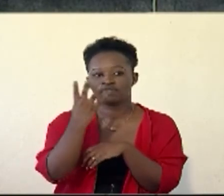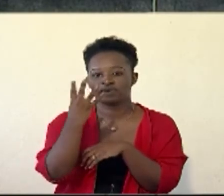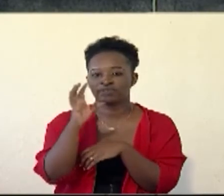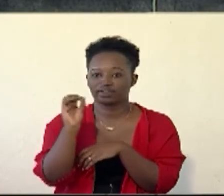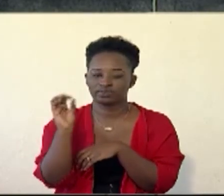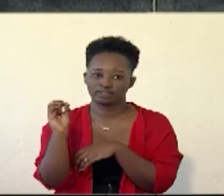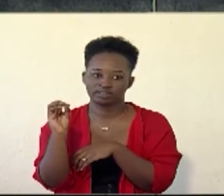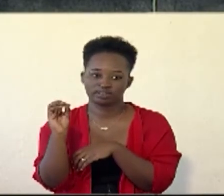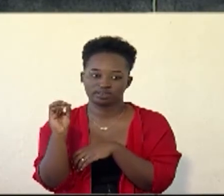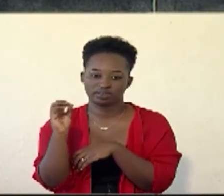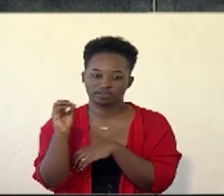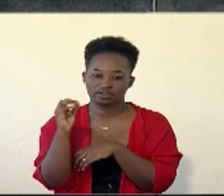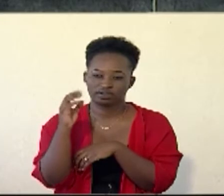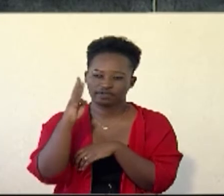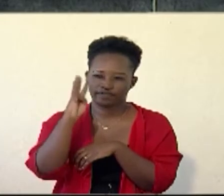million.